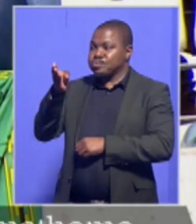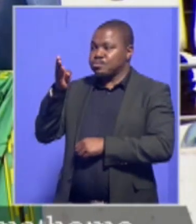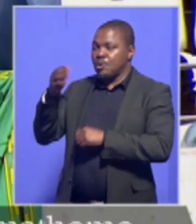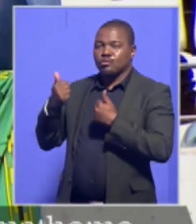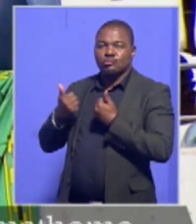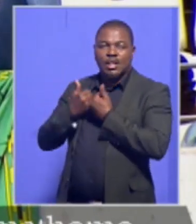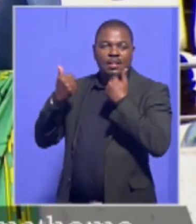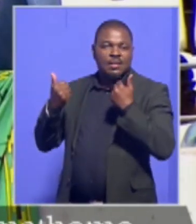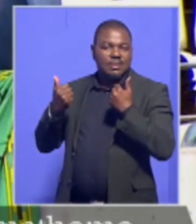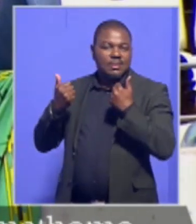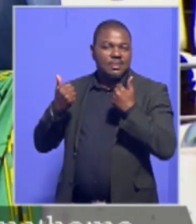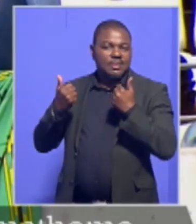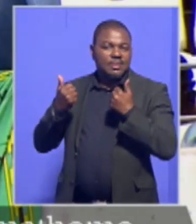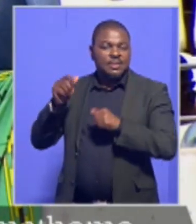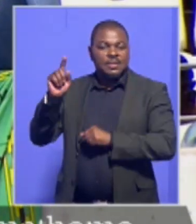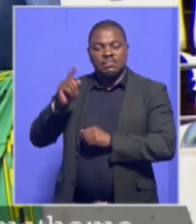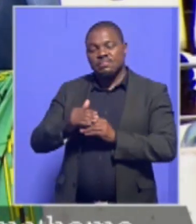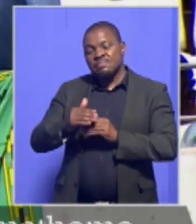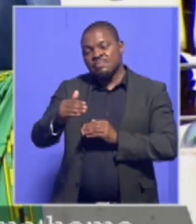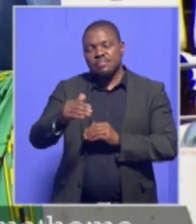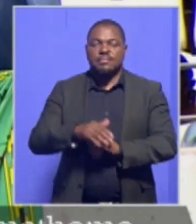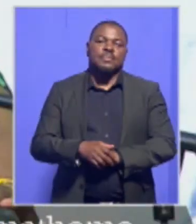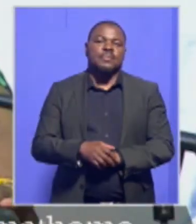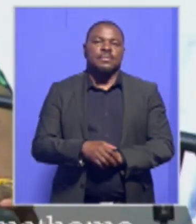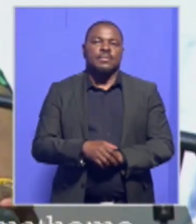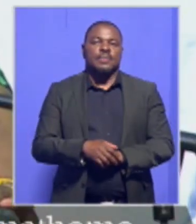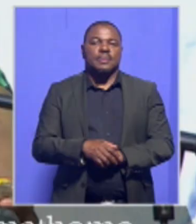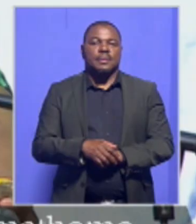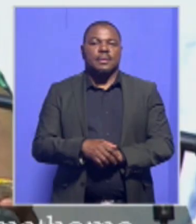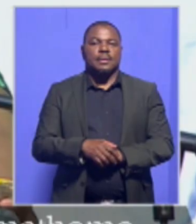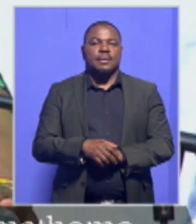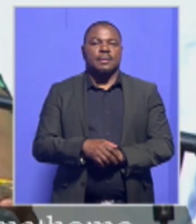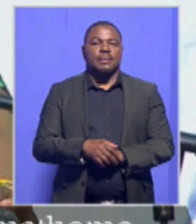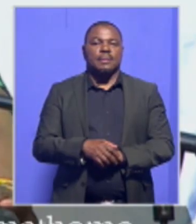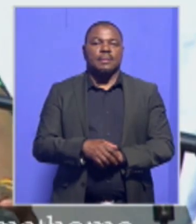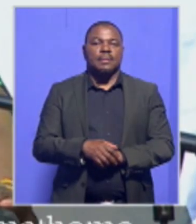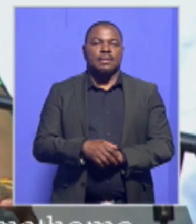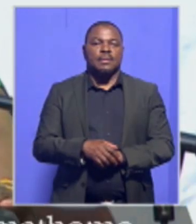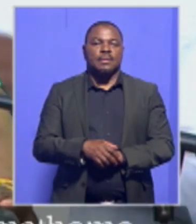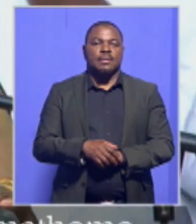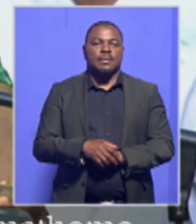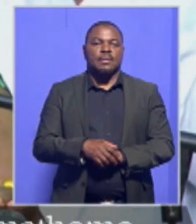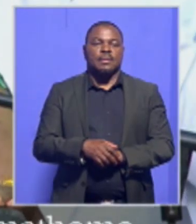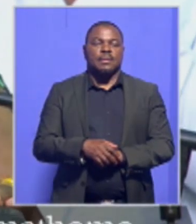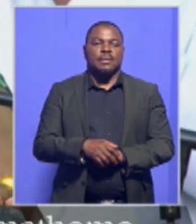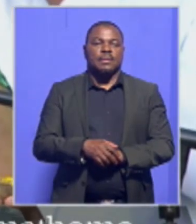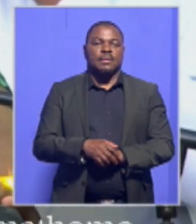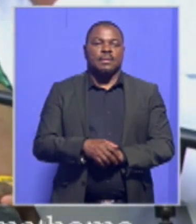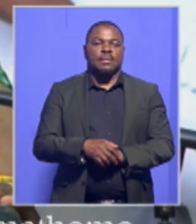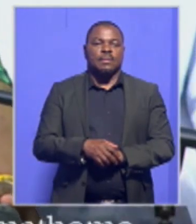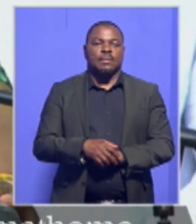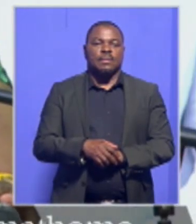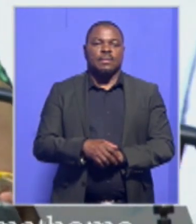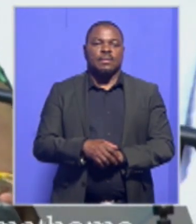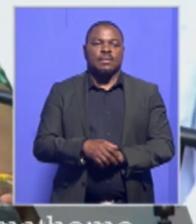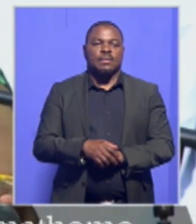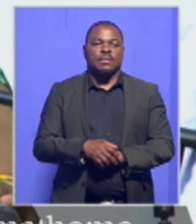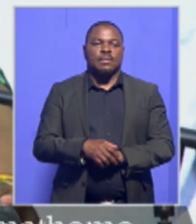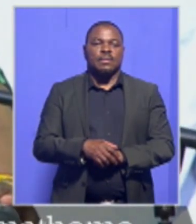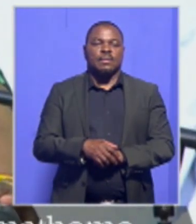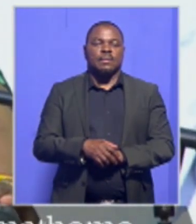challenges that lie ahead of us. Laba ababeqokiwe ukuthi bazosiphatha